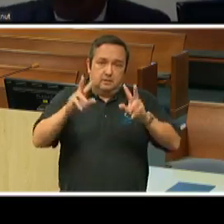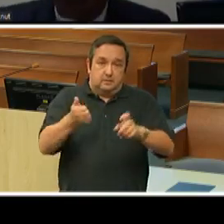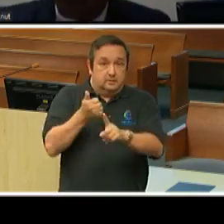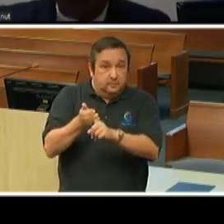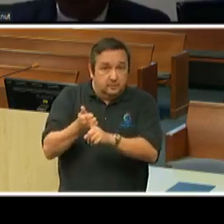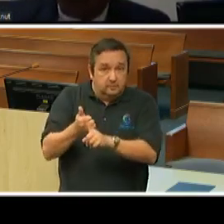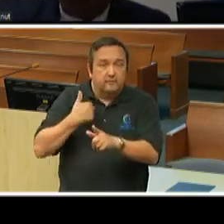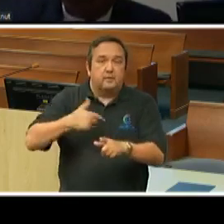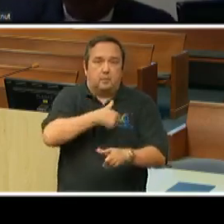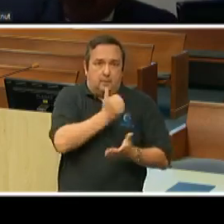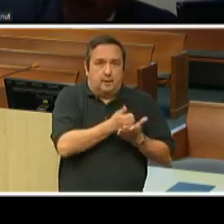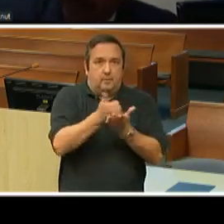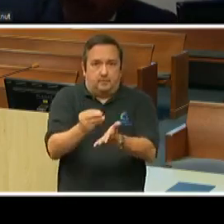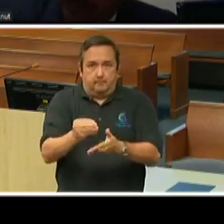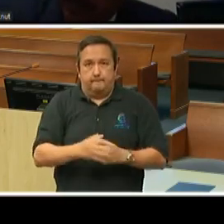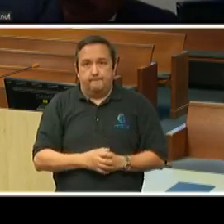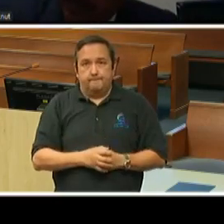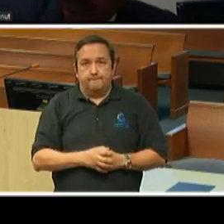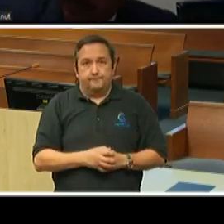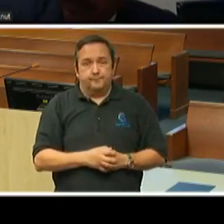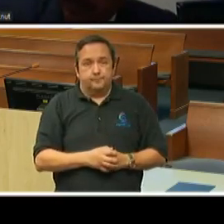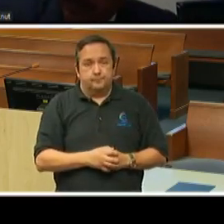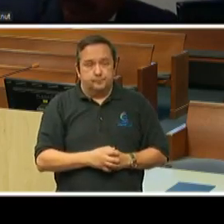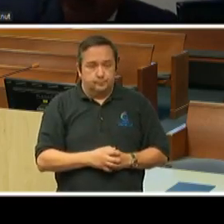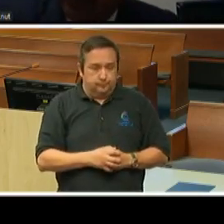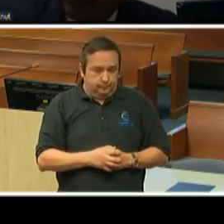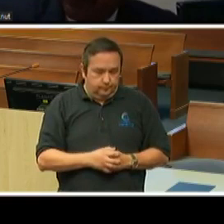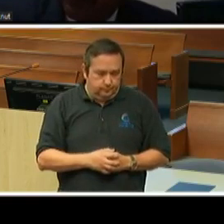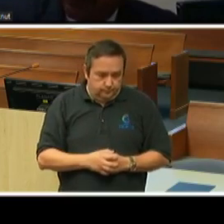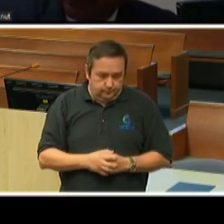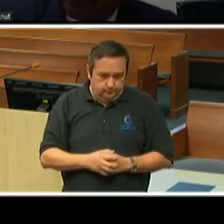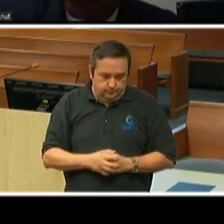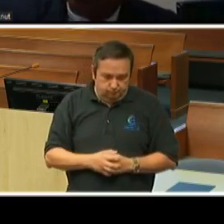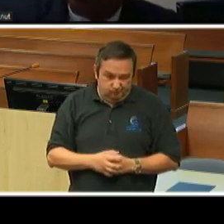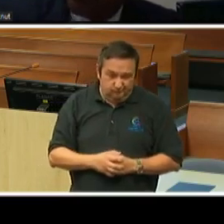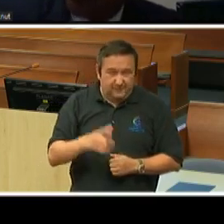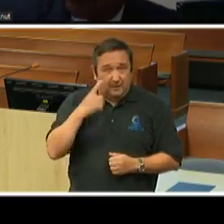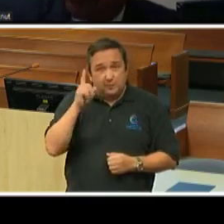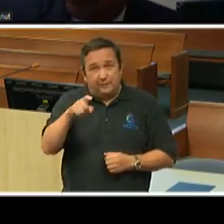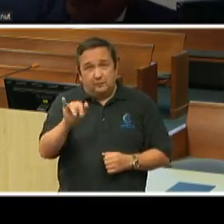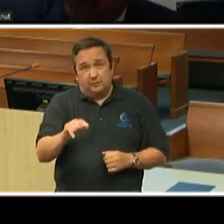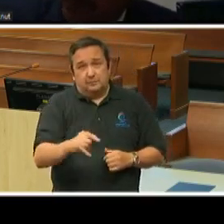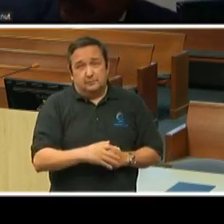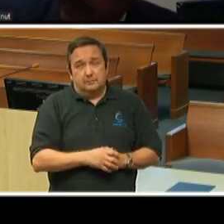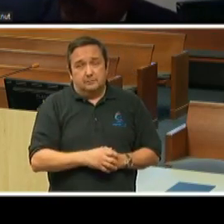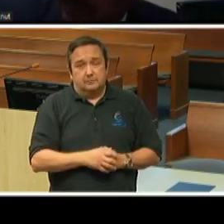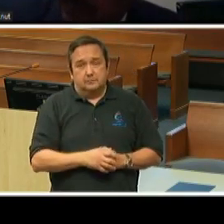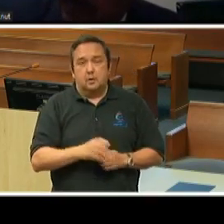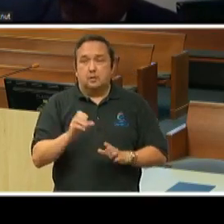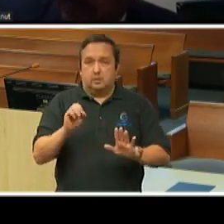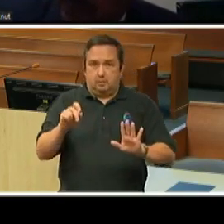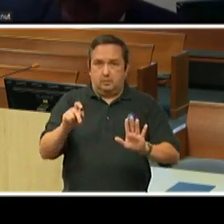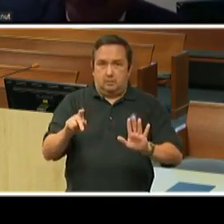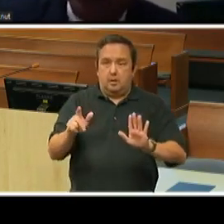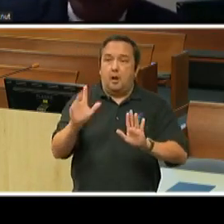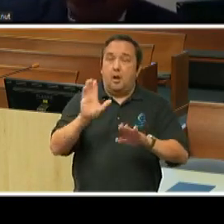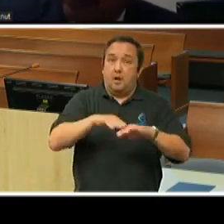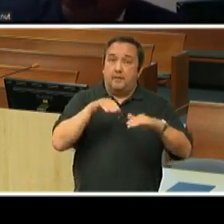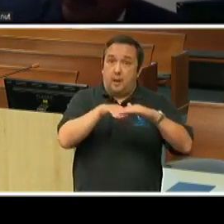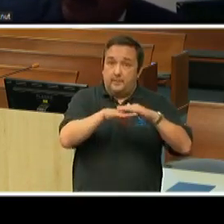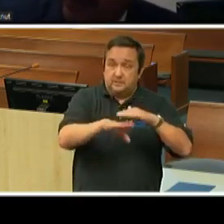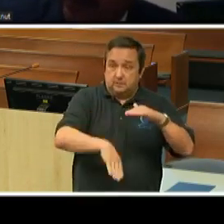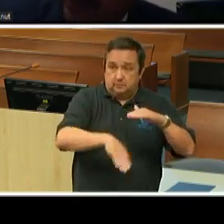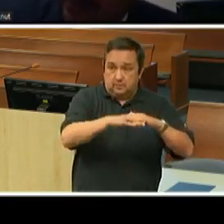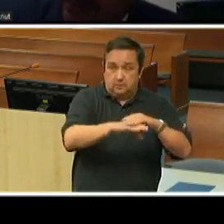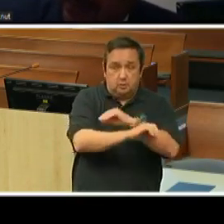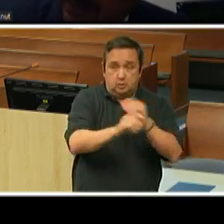classify themselves. But I don't think that'll end up being necessary. Okay. On the occupancy side, I